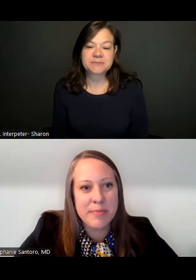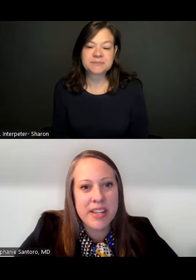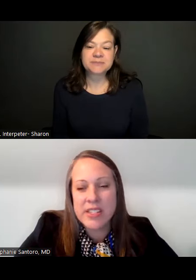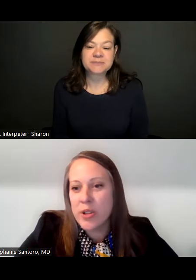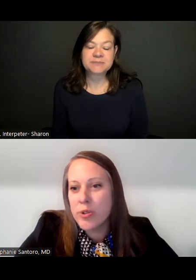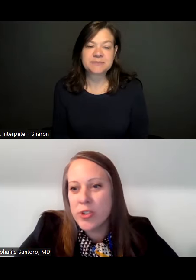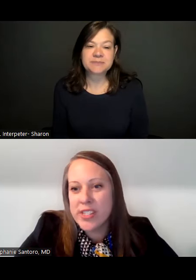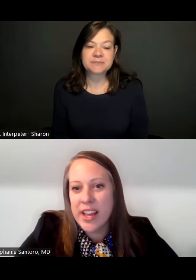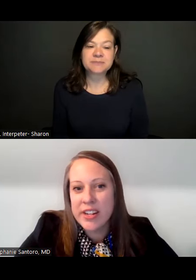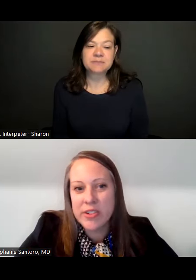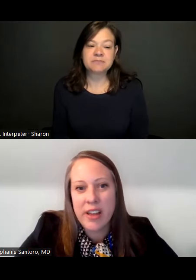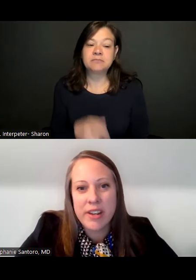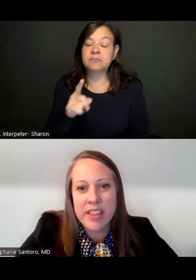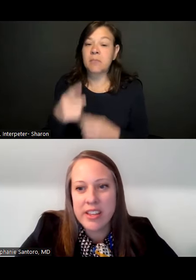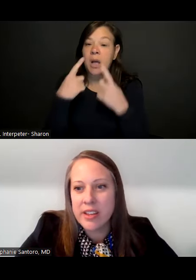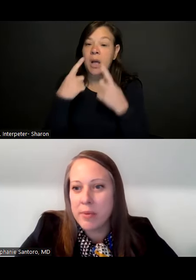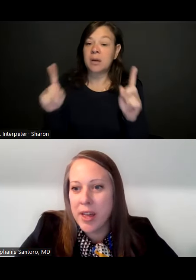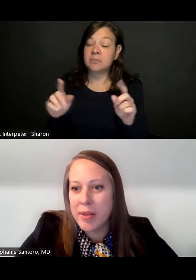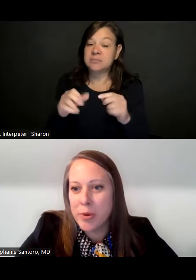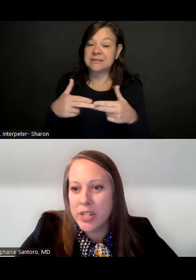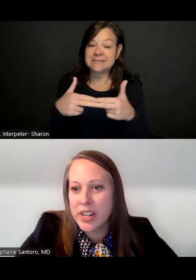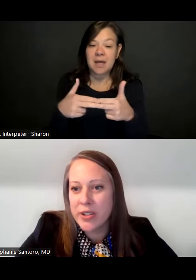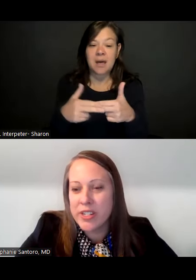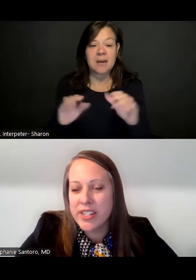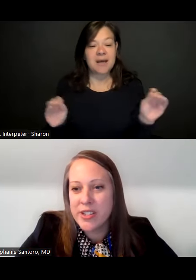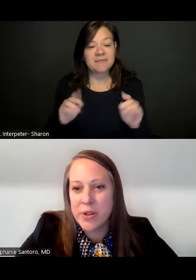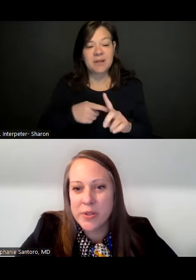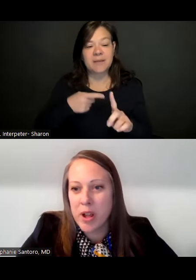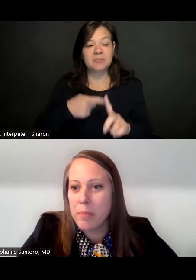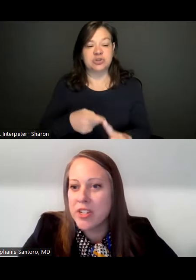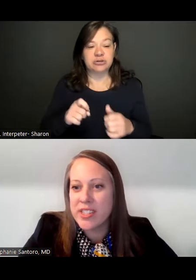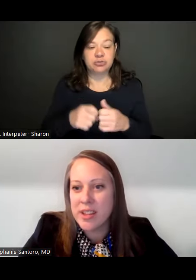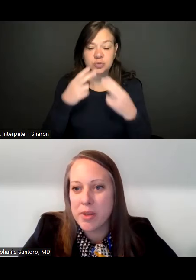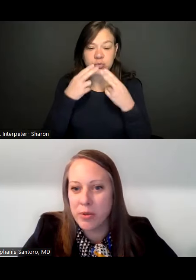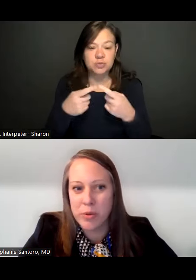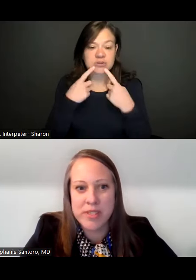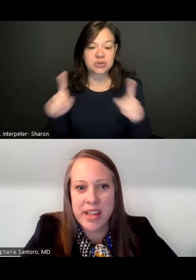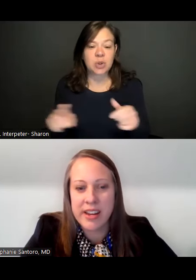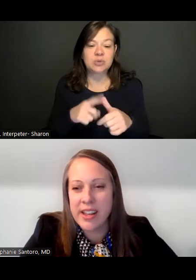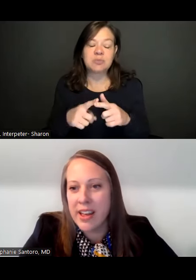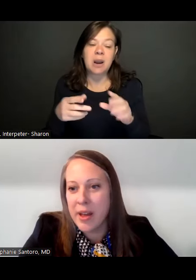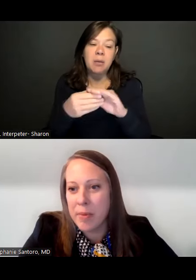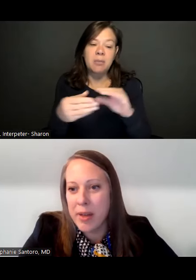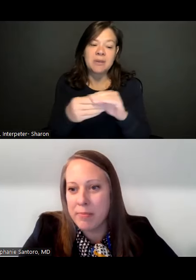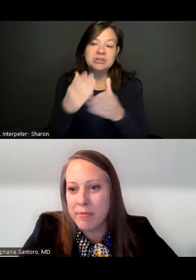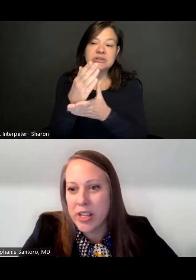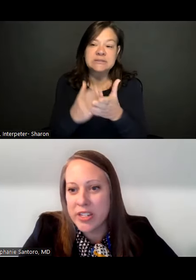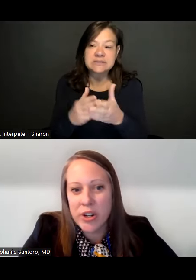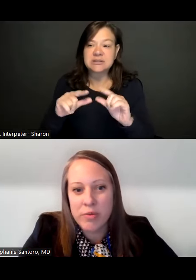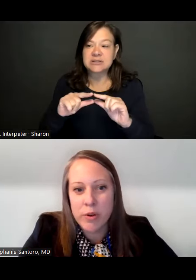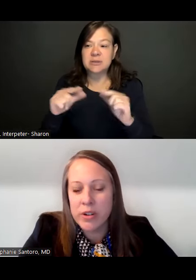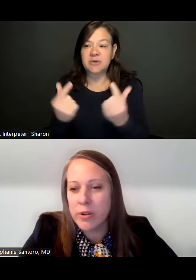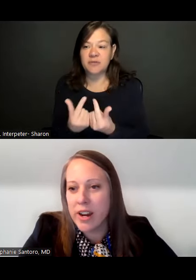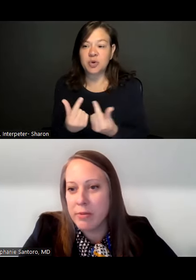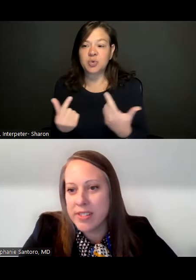This is my disclosure slide. I don't have anything in particular to disclose, but I'll mention some of the groups that I